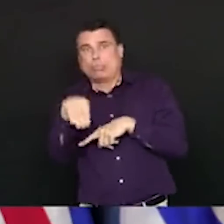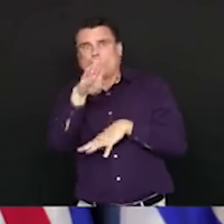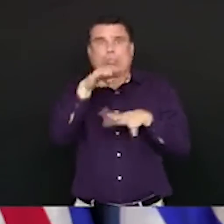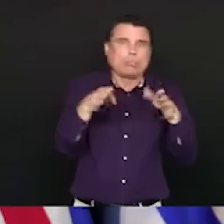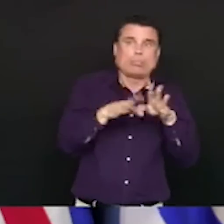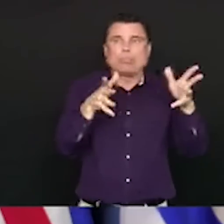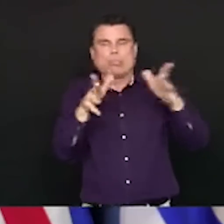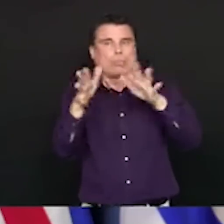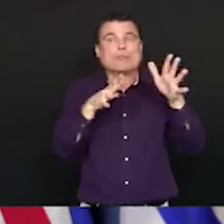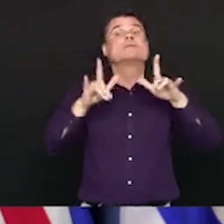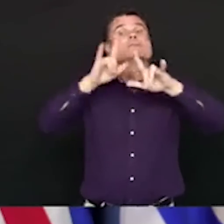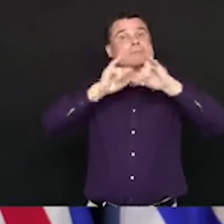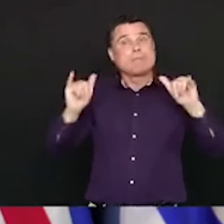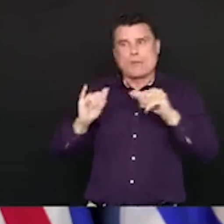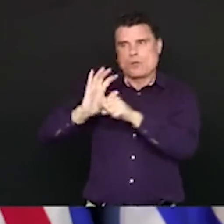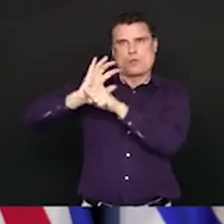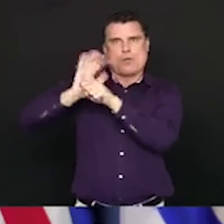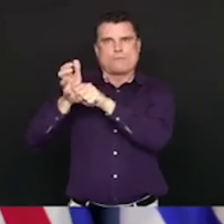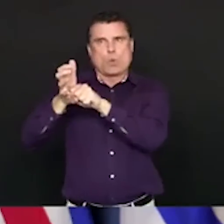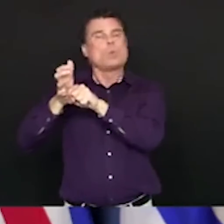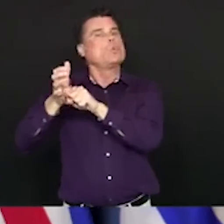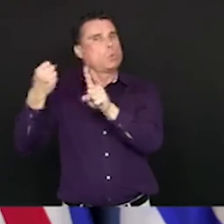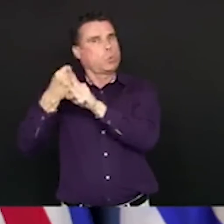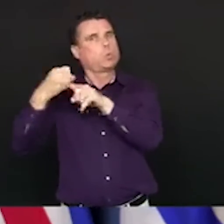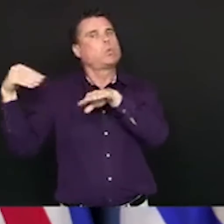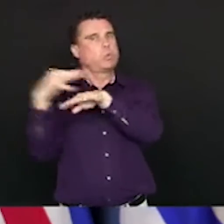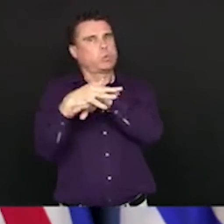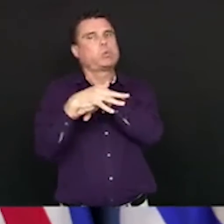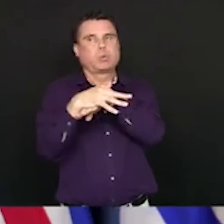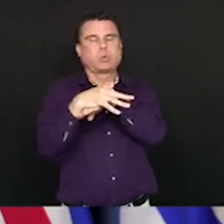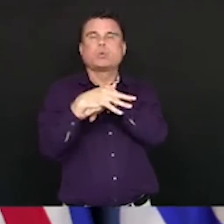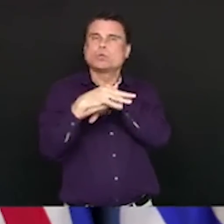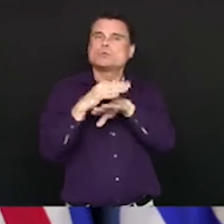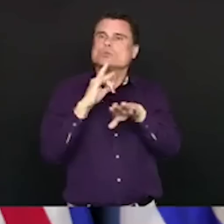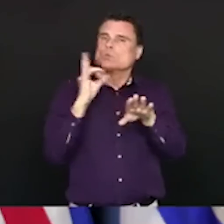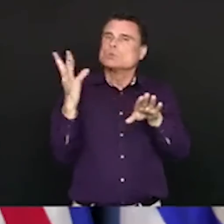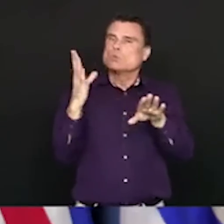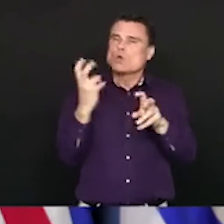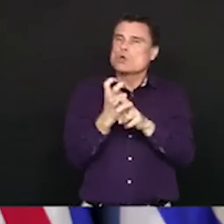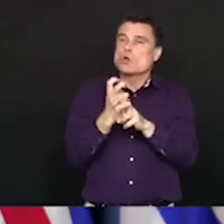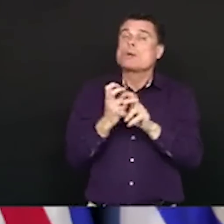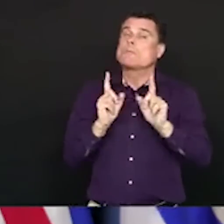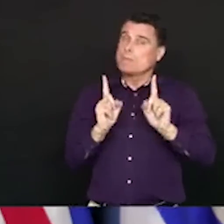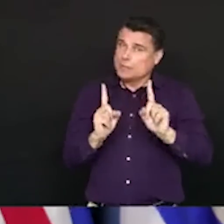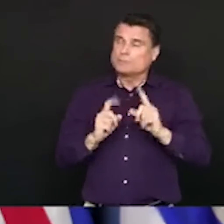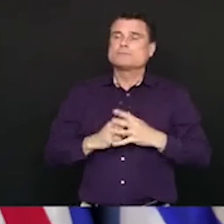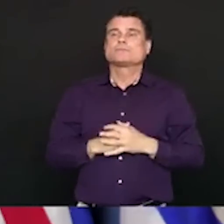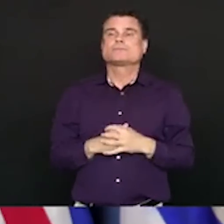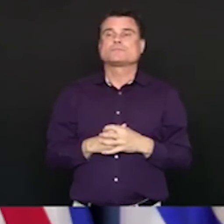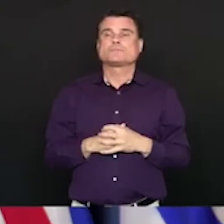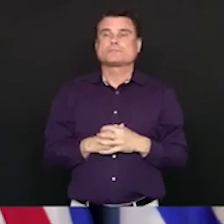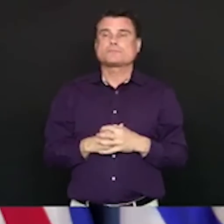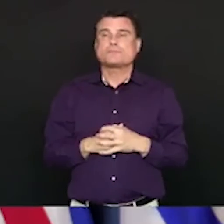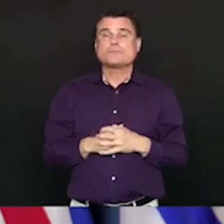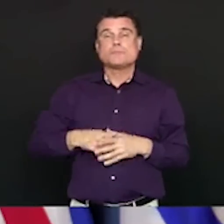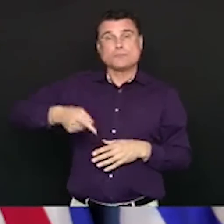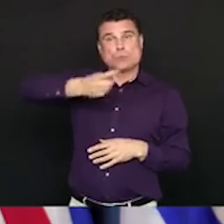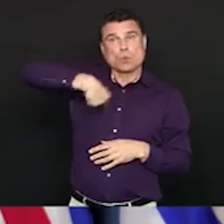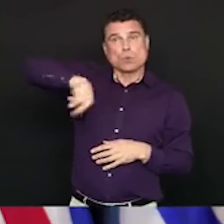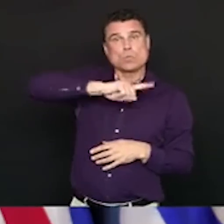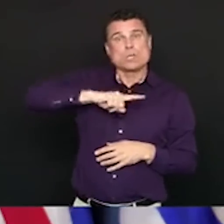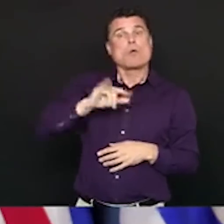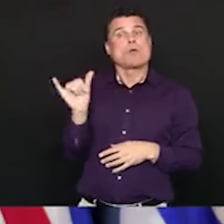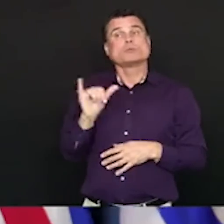just about kickstarting British Columbia. We need to see positive outcomes with our markets around the world. As a small,